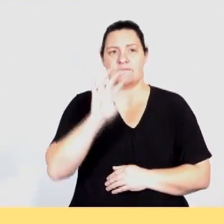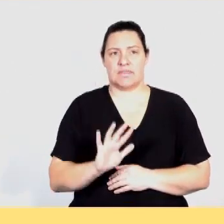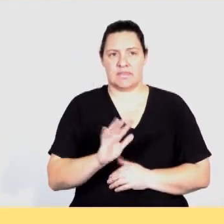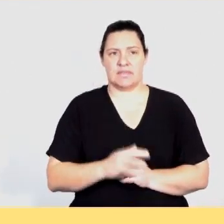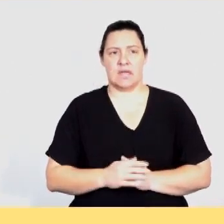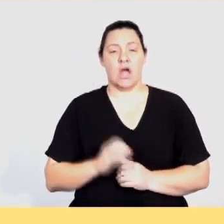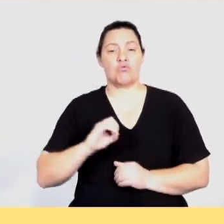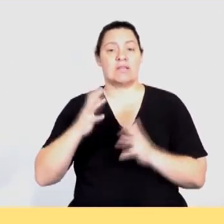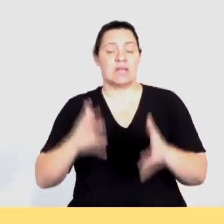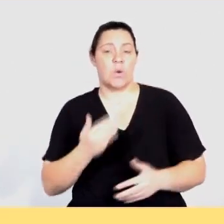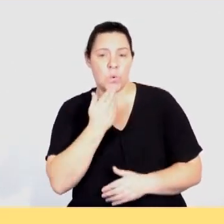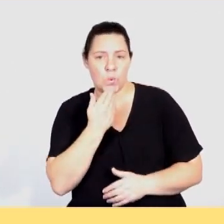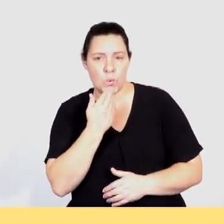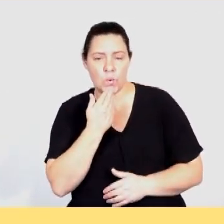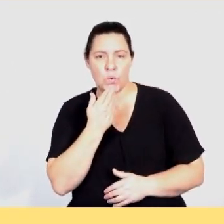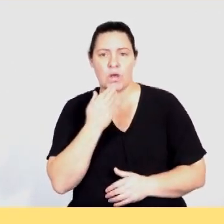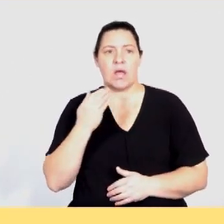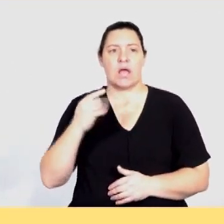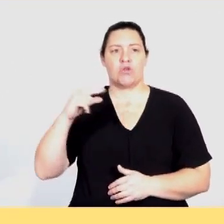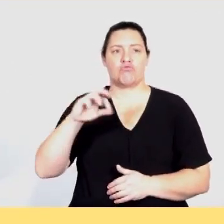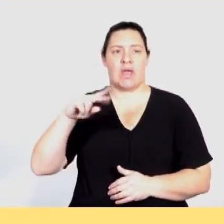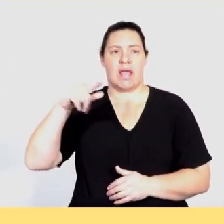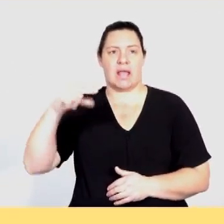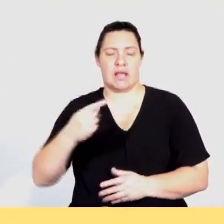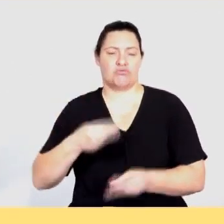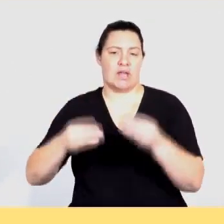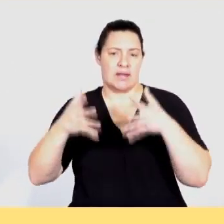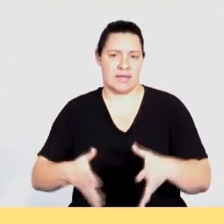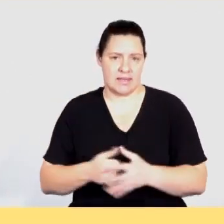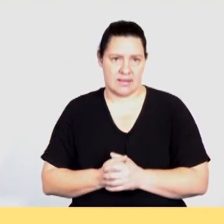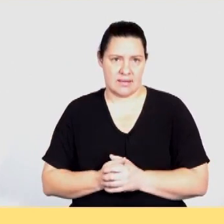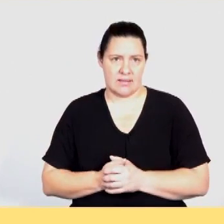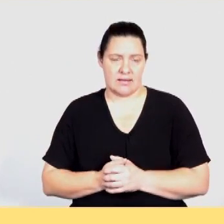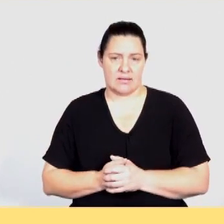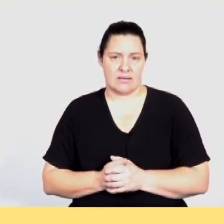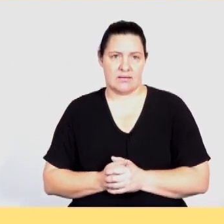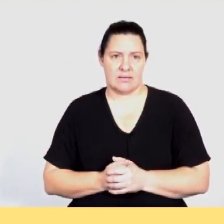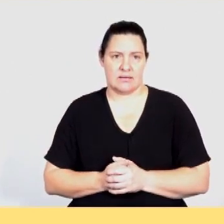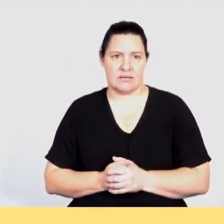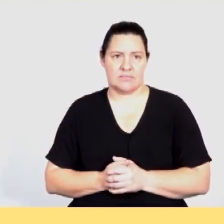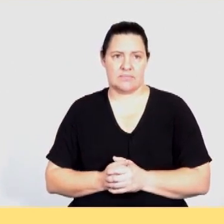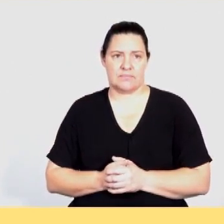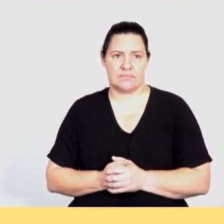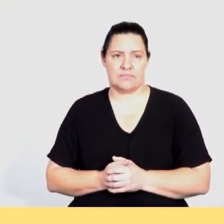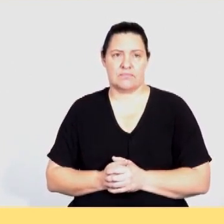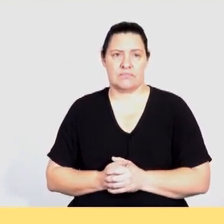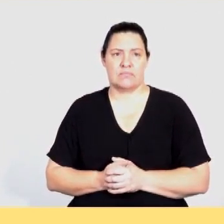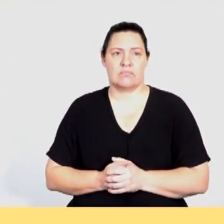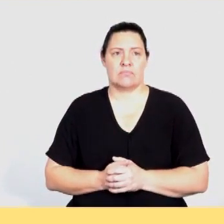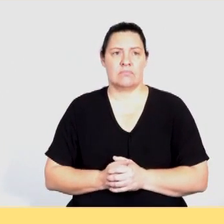the 5th. Who is my creditor here? Greg Traders. Greg